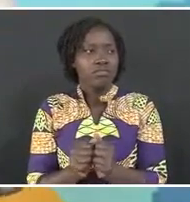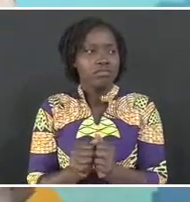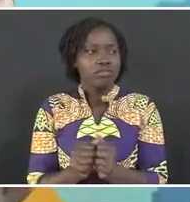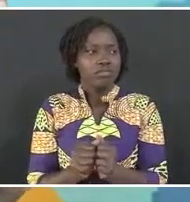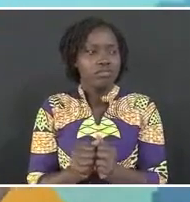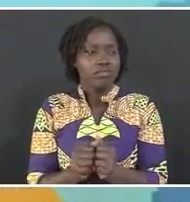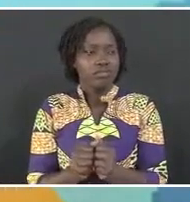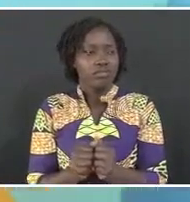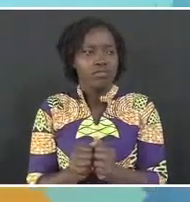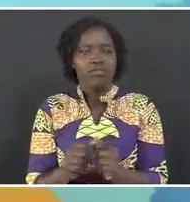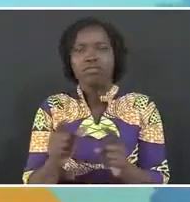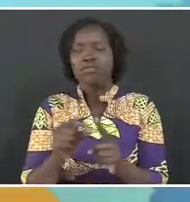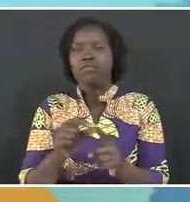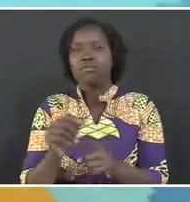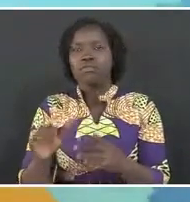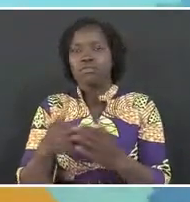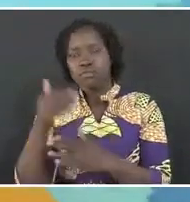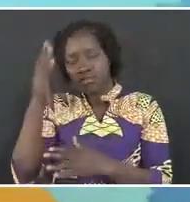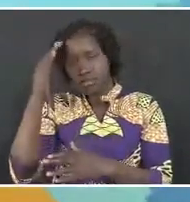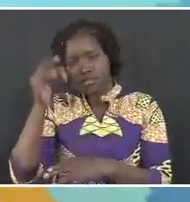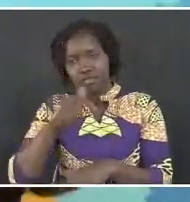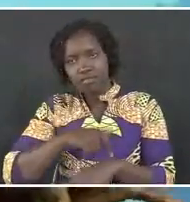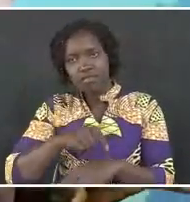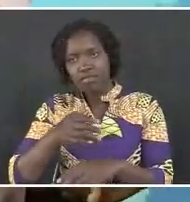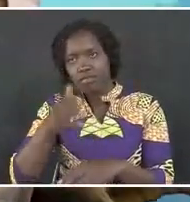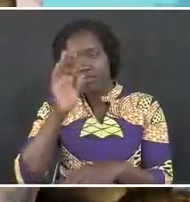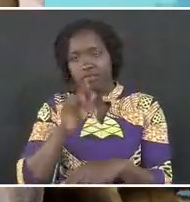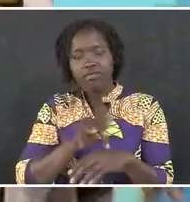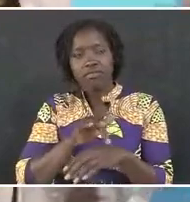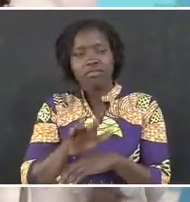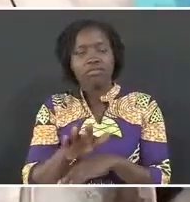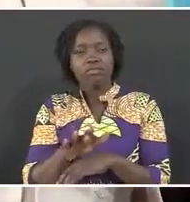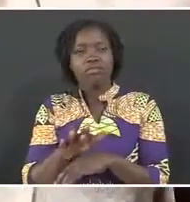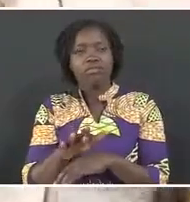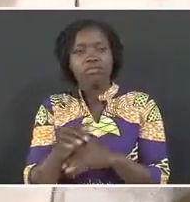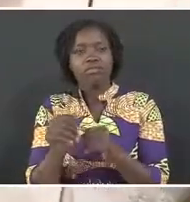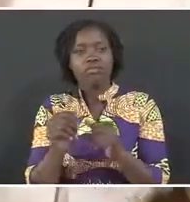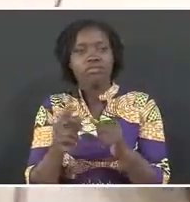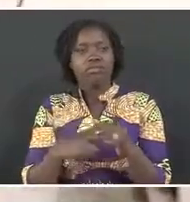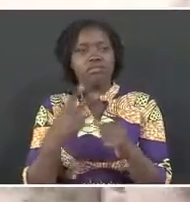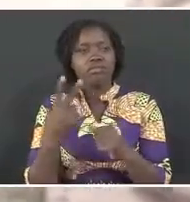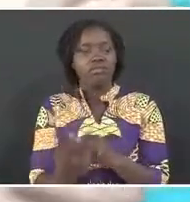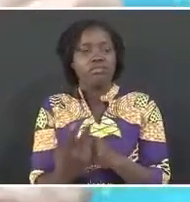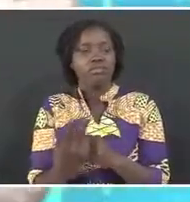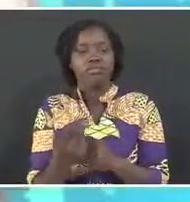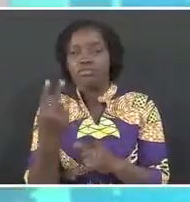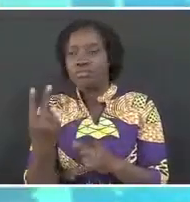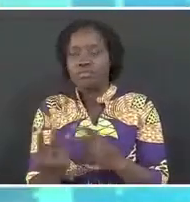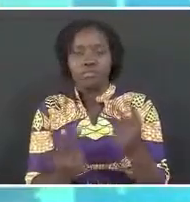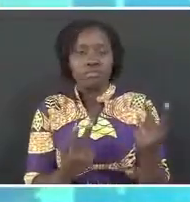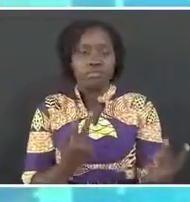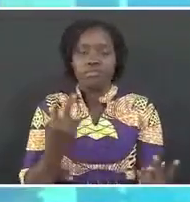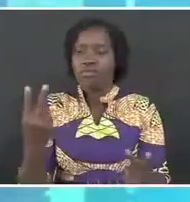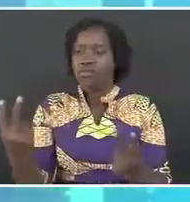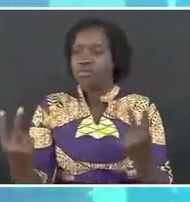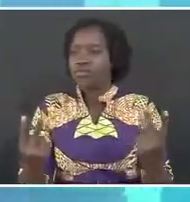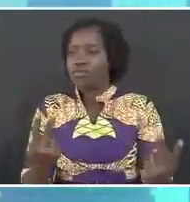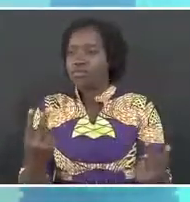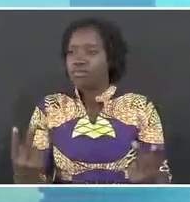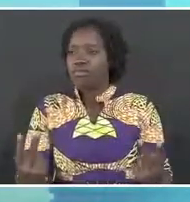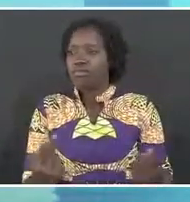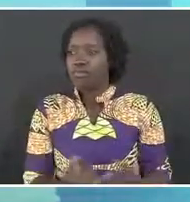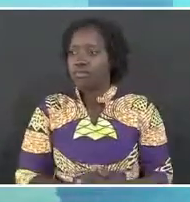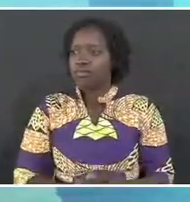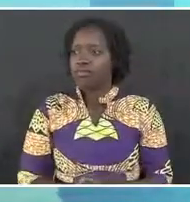It's a scripture we know. When God was sending out the 72, two by two. Other scripture